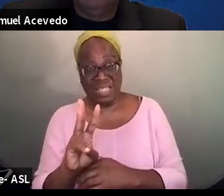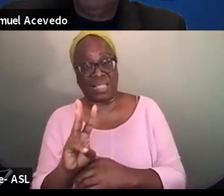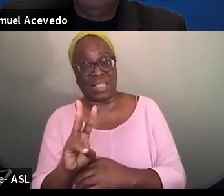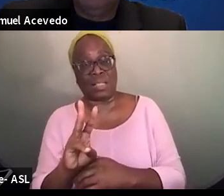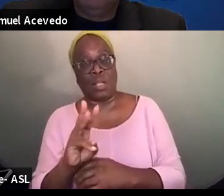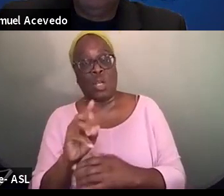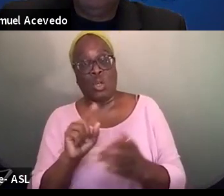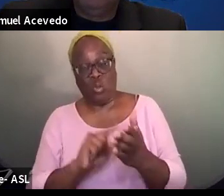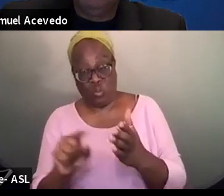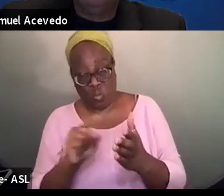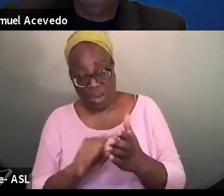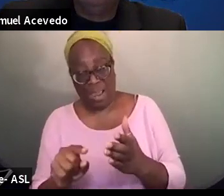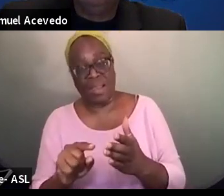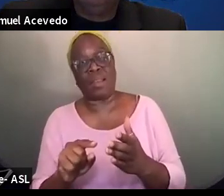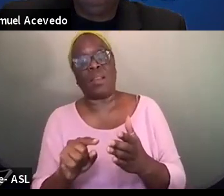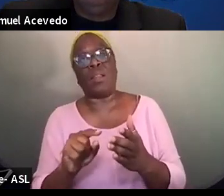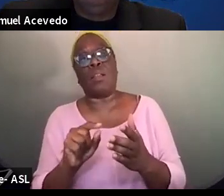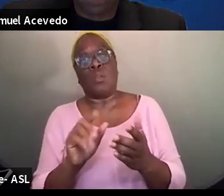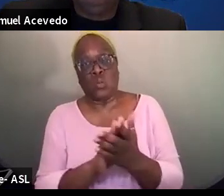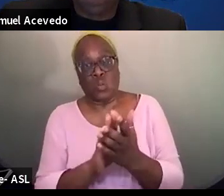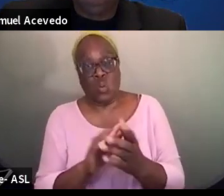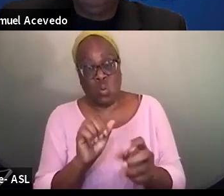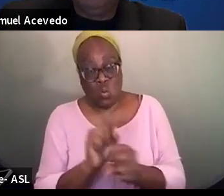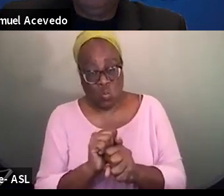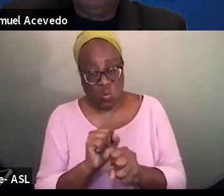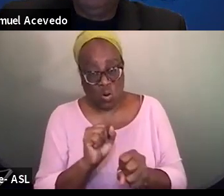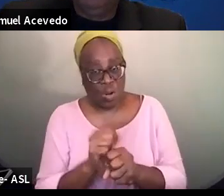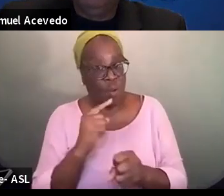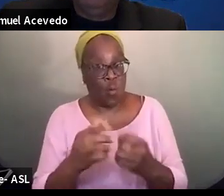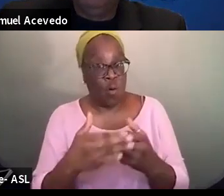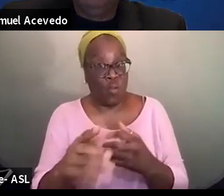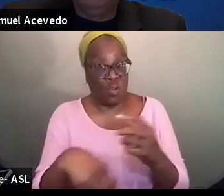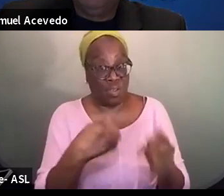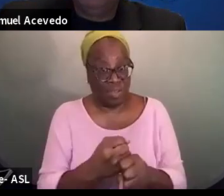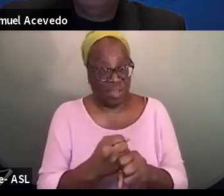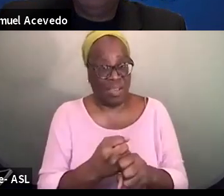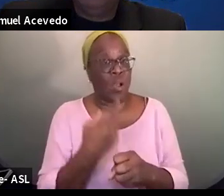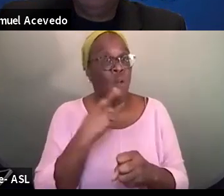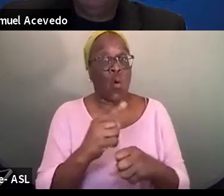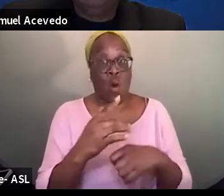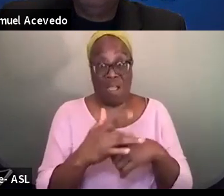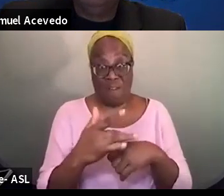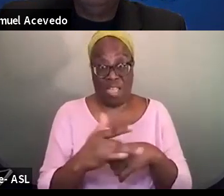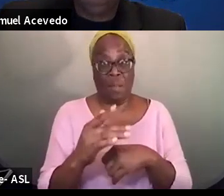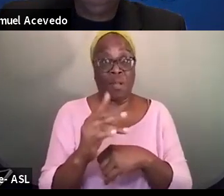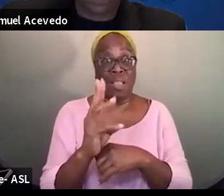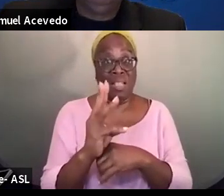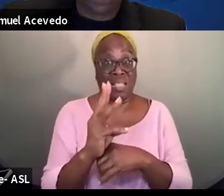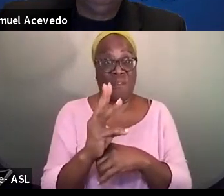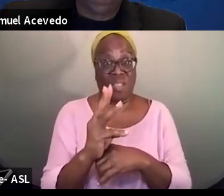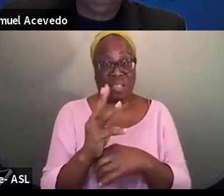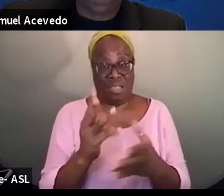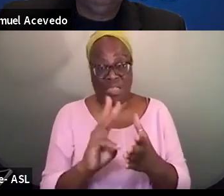future years, dividing the applicants for available 7th grade seats into 8 tiers or pools of